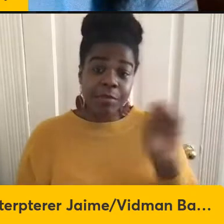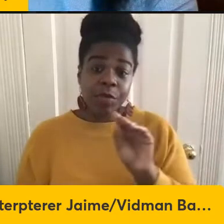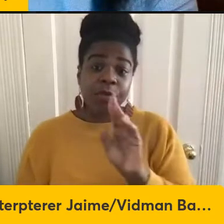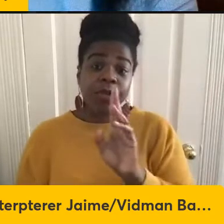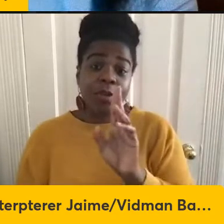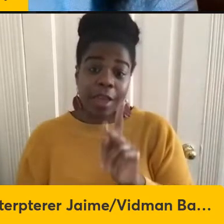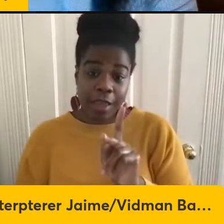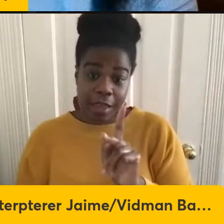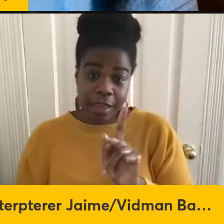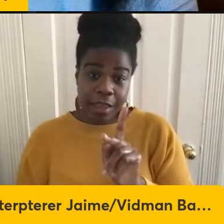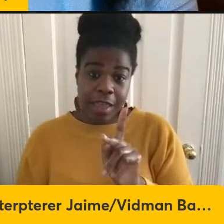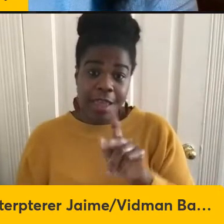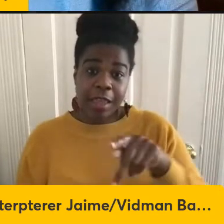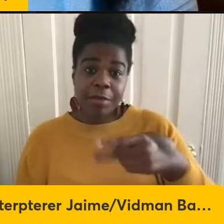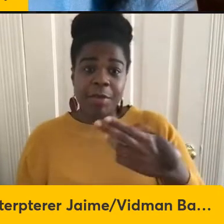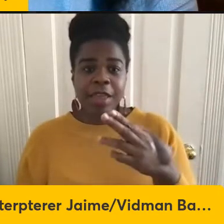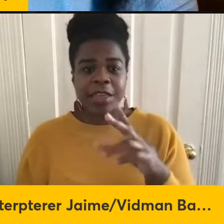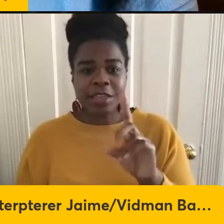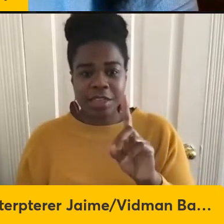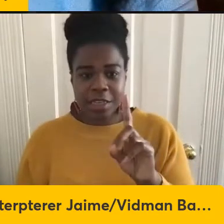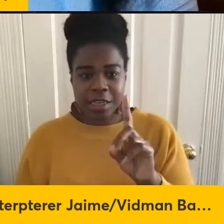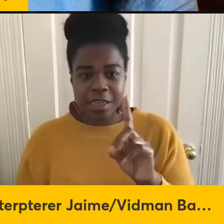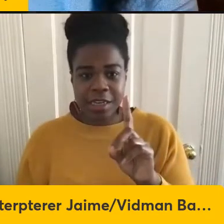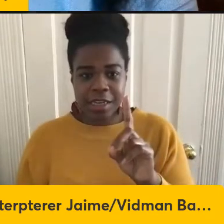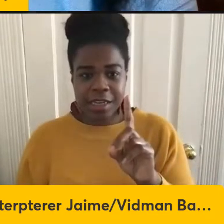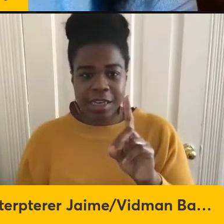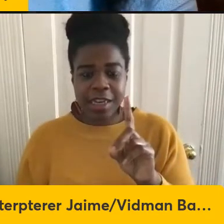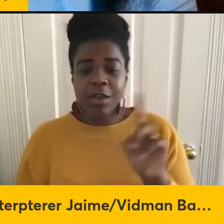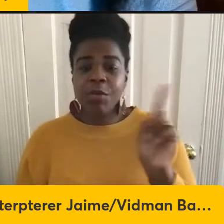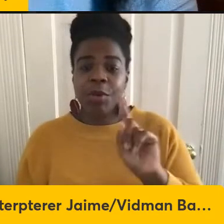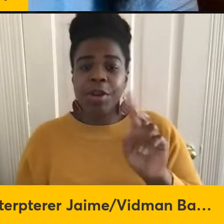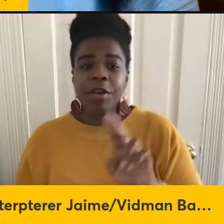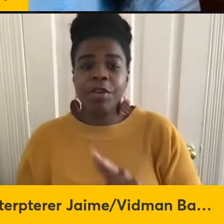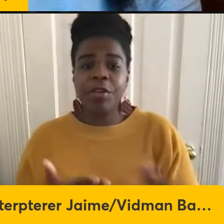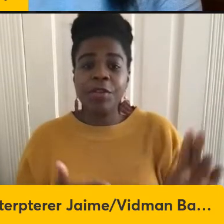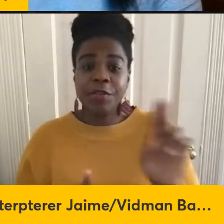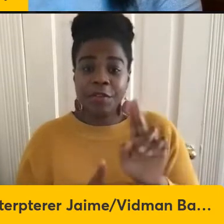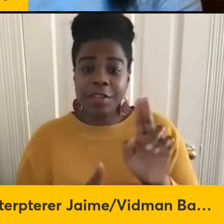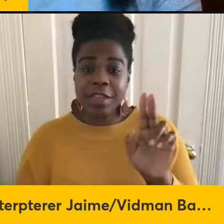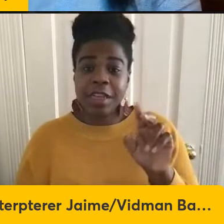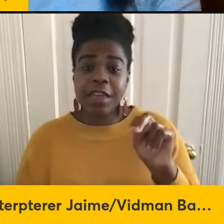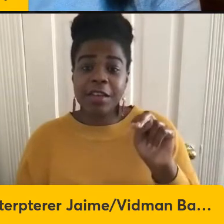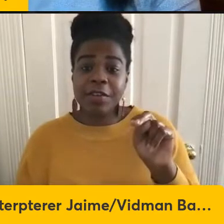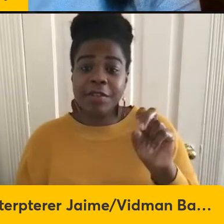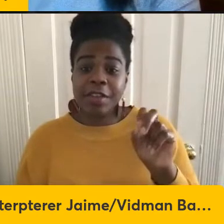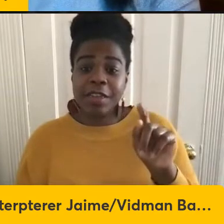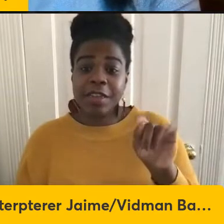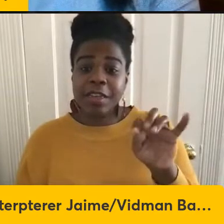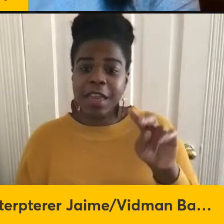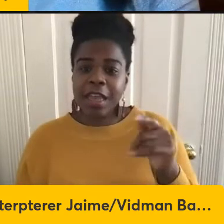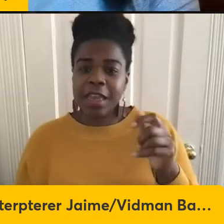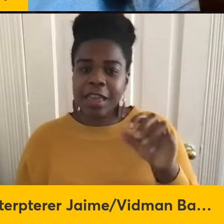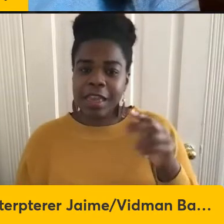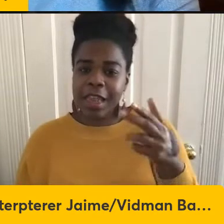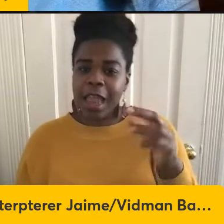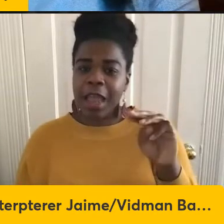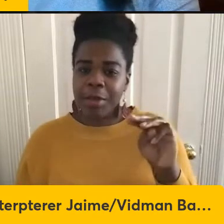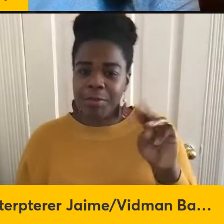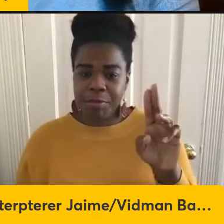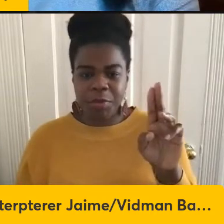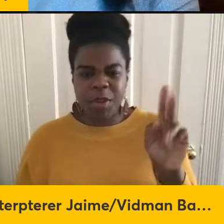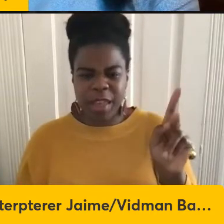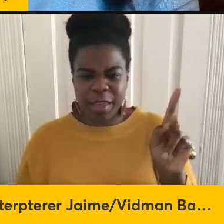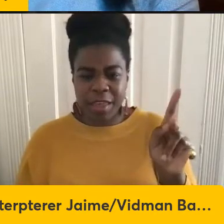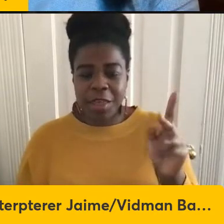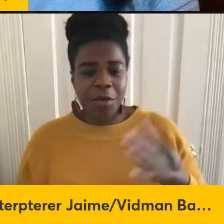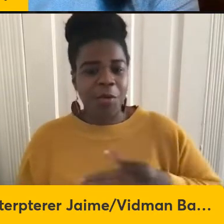And she earned her PhD in critical theory at the University of Nottingham, UK. And we are so happy to